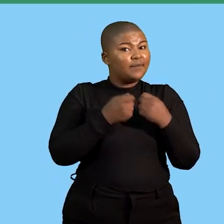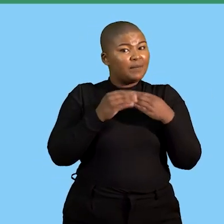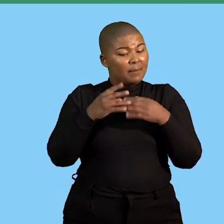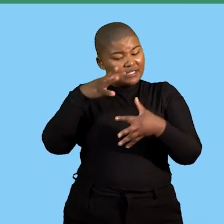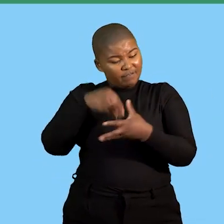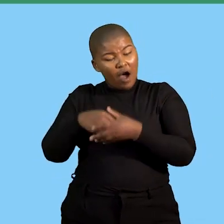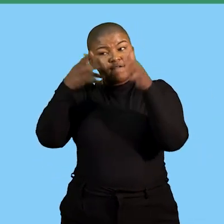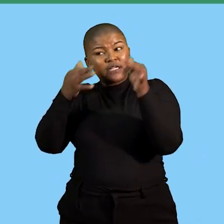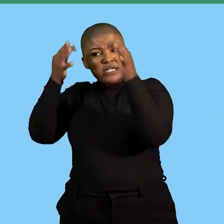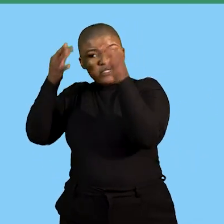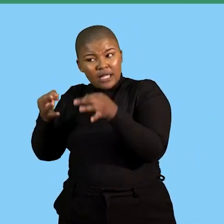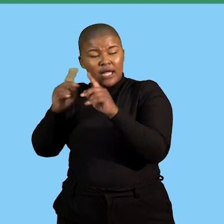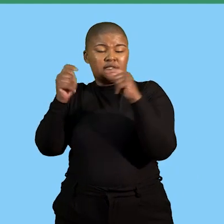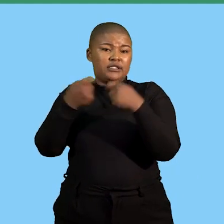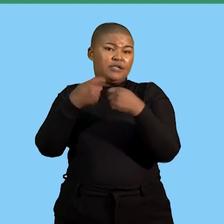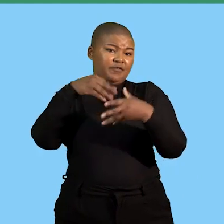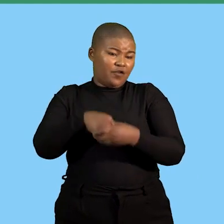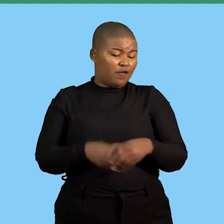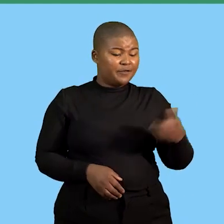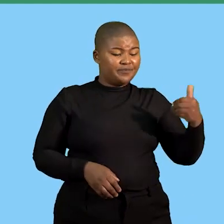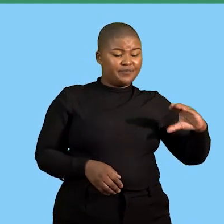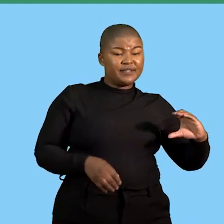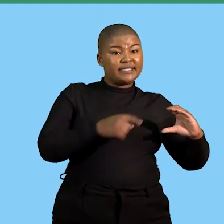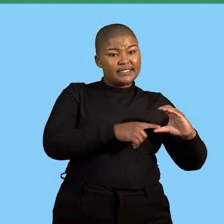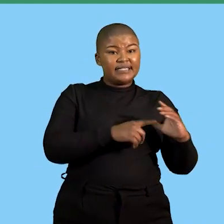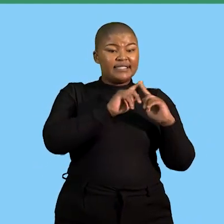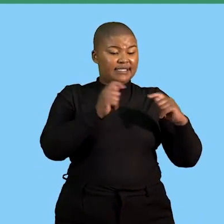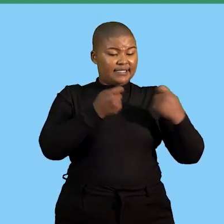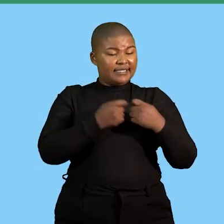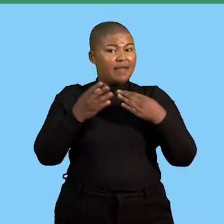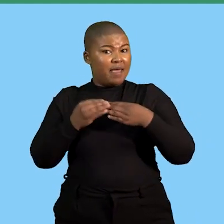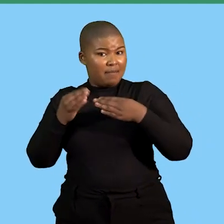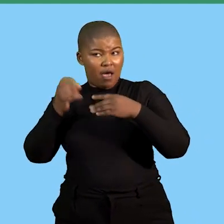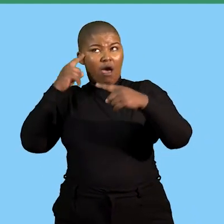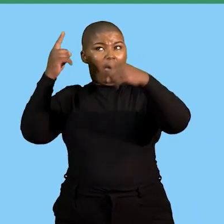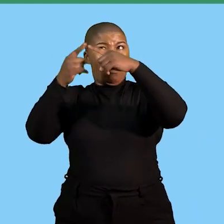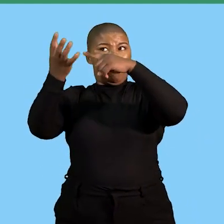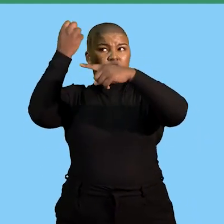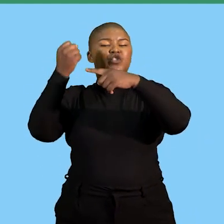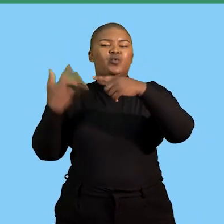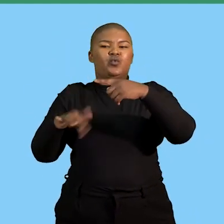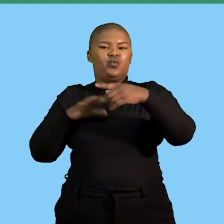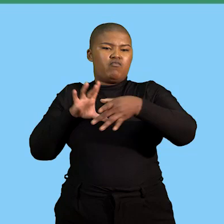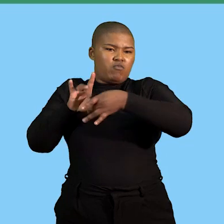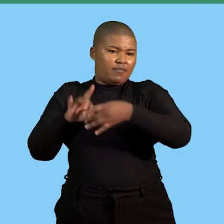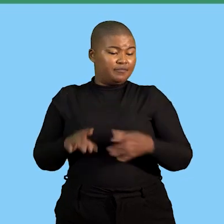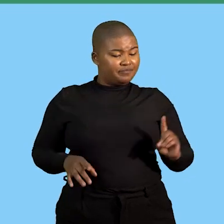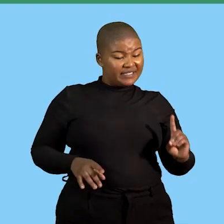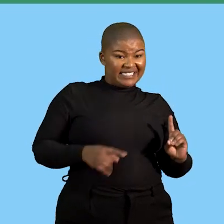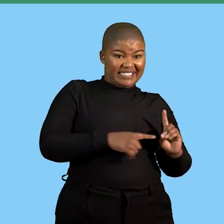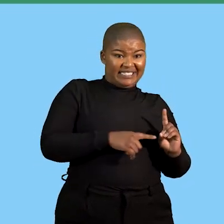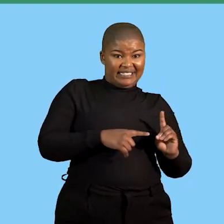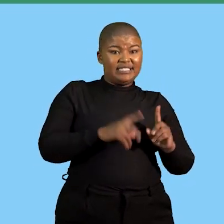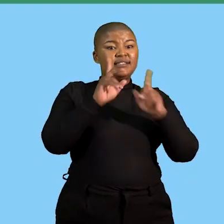option C says now team members are committed towards achieving a common goal. And then option D says